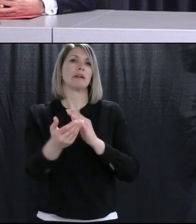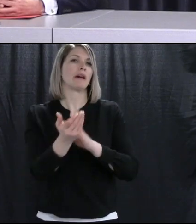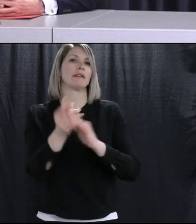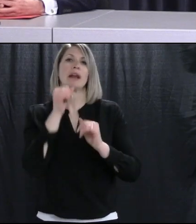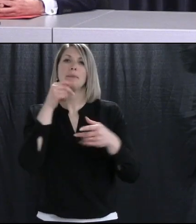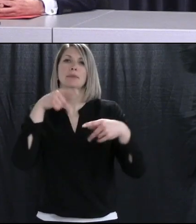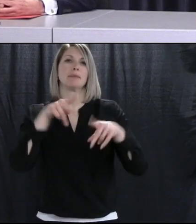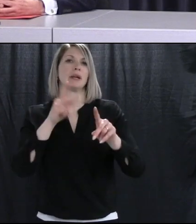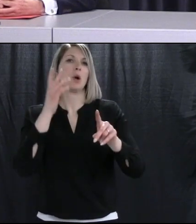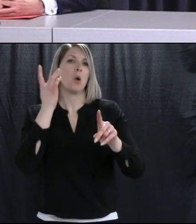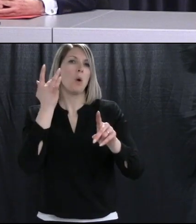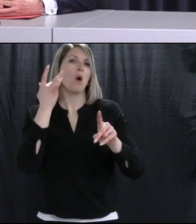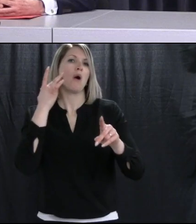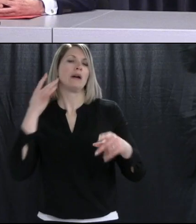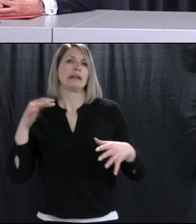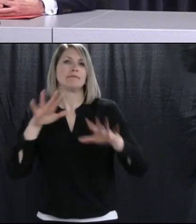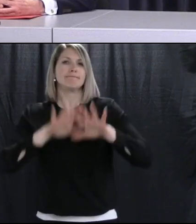sick.